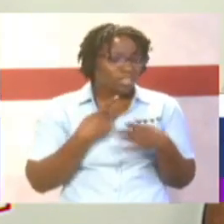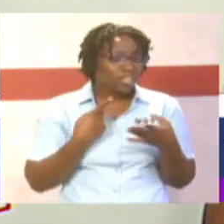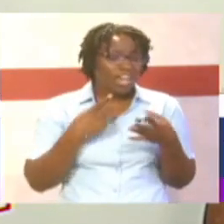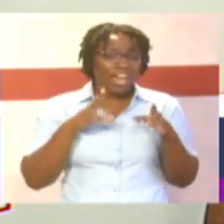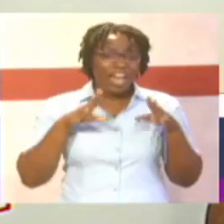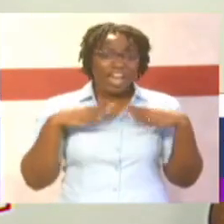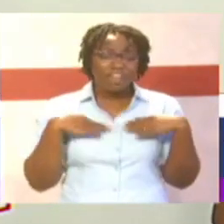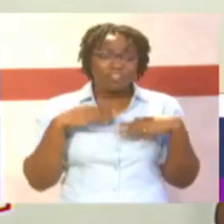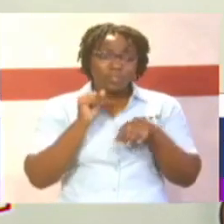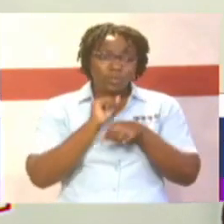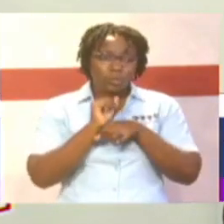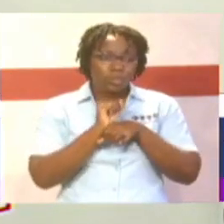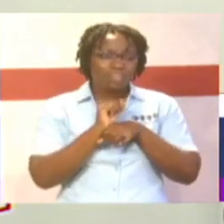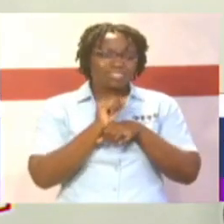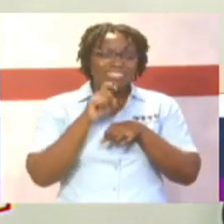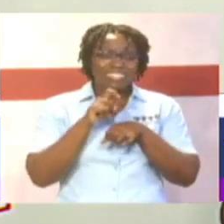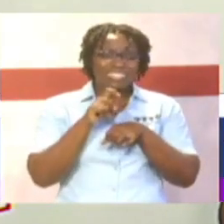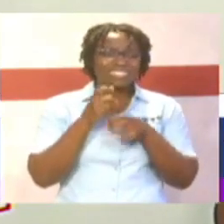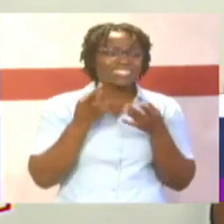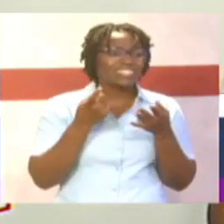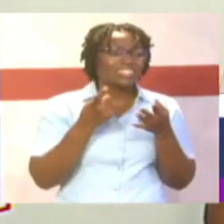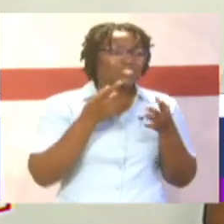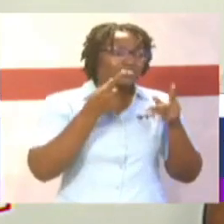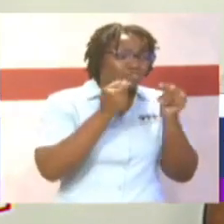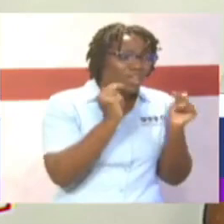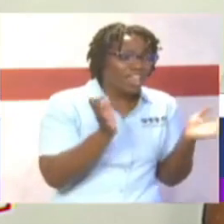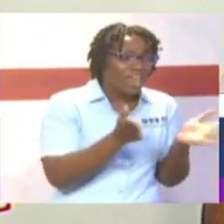required to keep their relative alive.